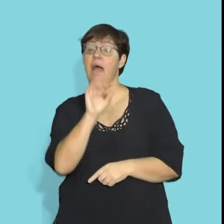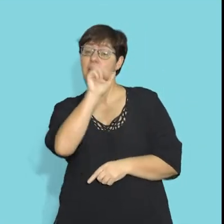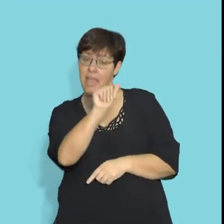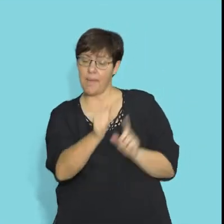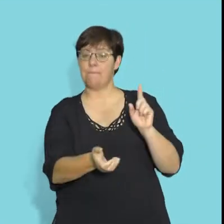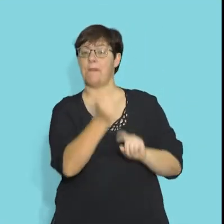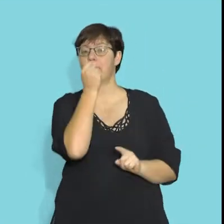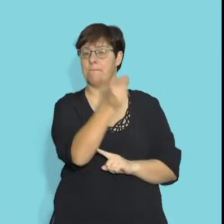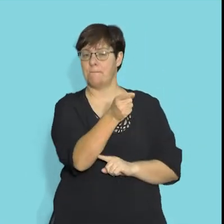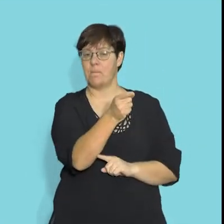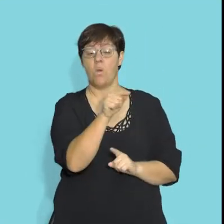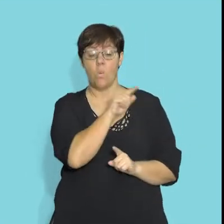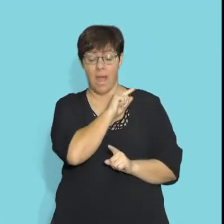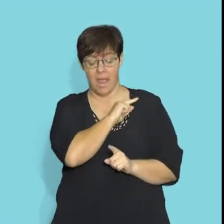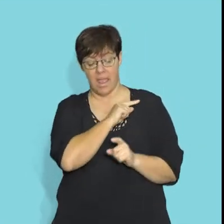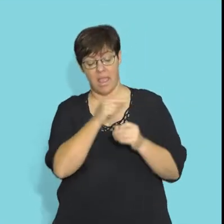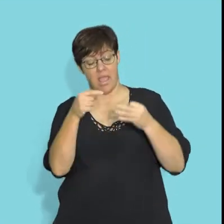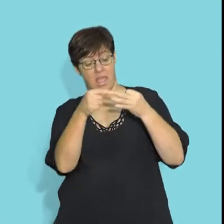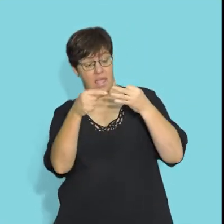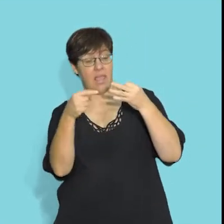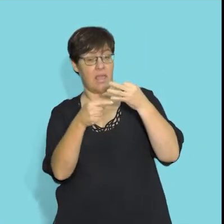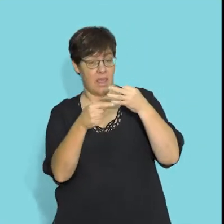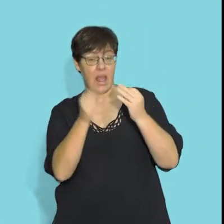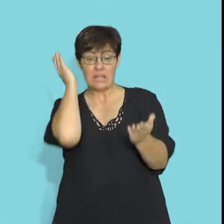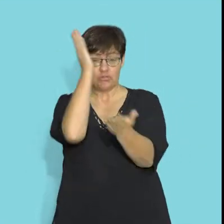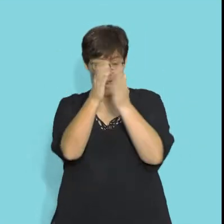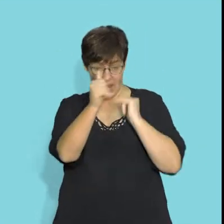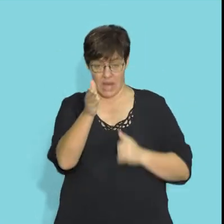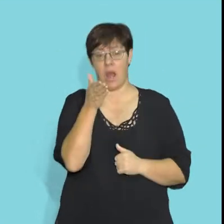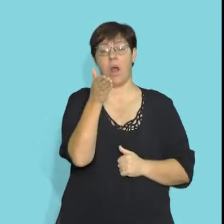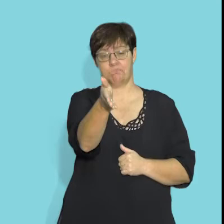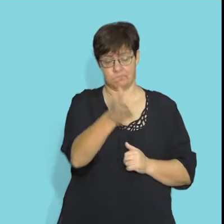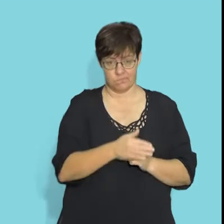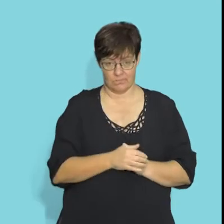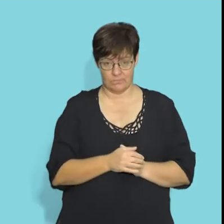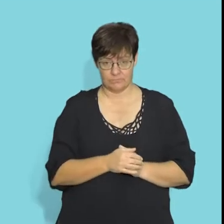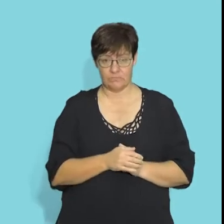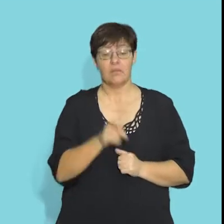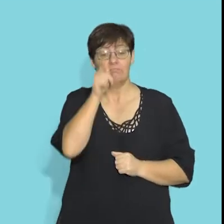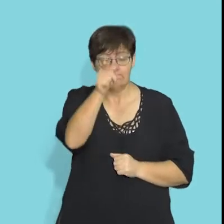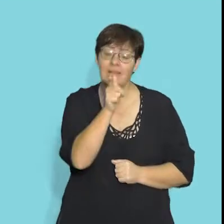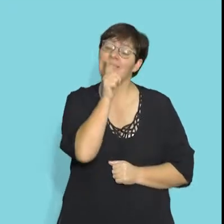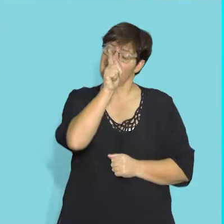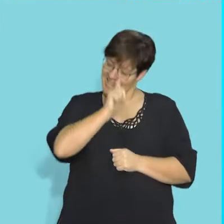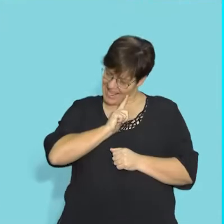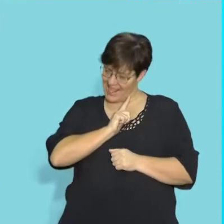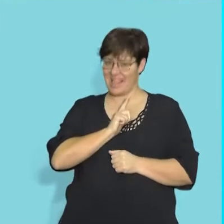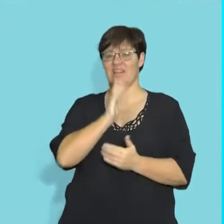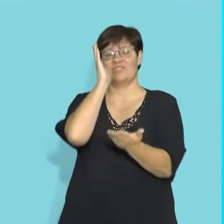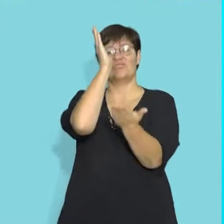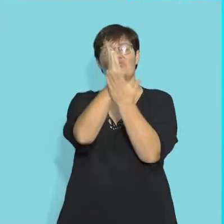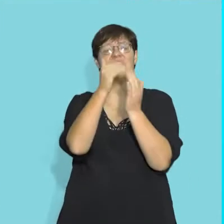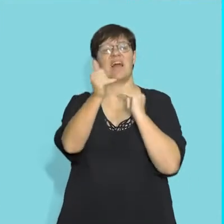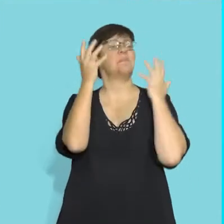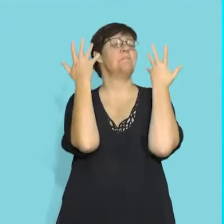A if these 3 points lie on one straight line. So now we're starting with the end point and